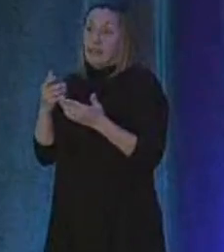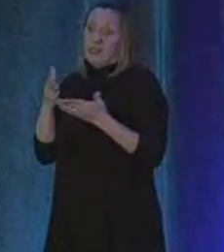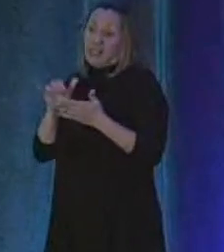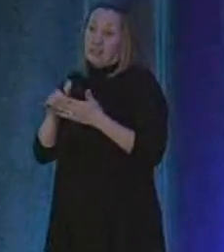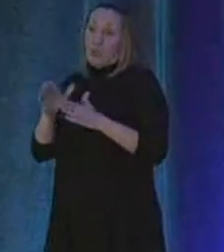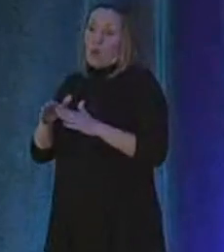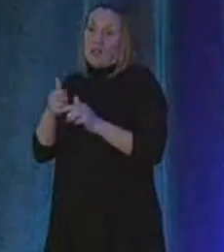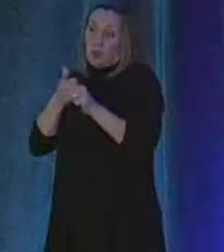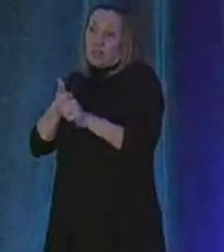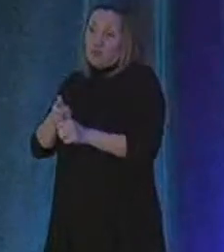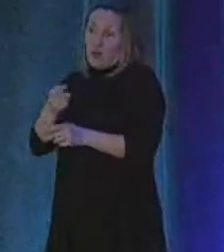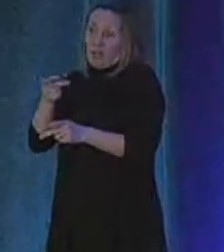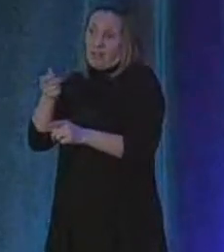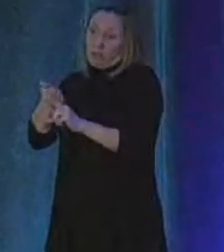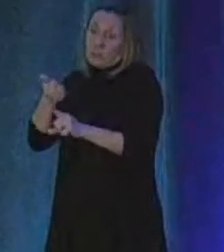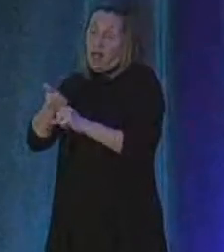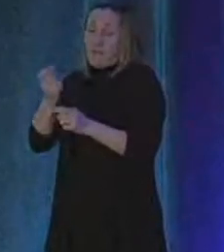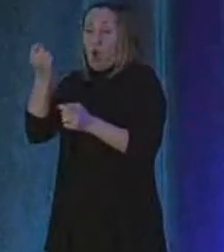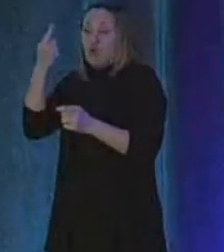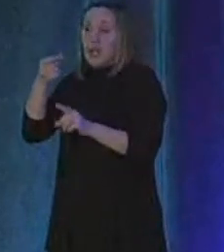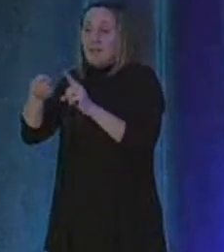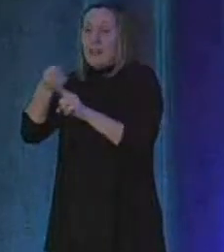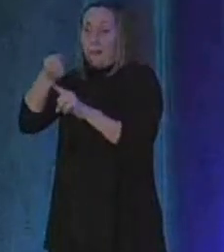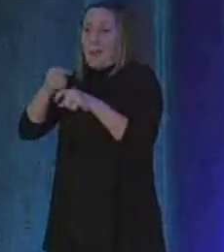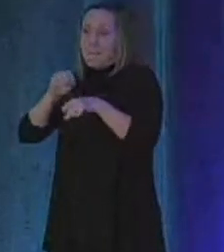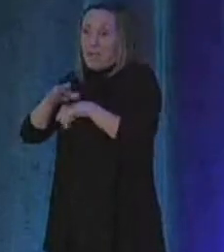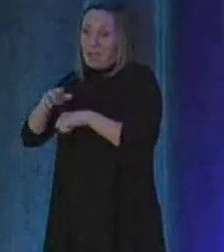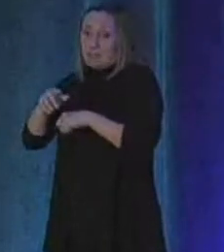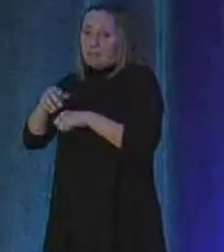and understand the impact of the things that you're doing.